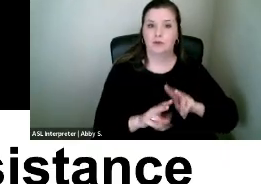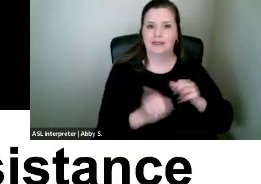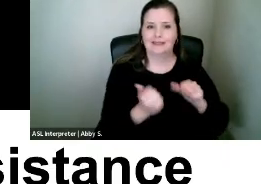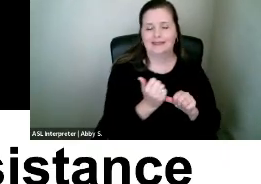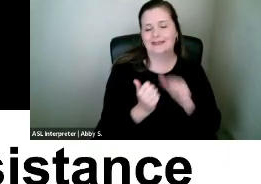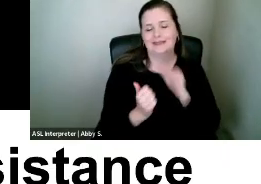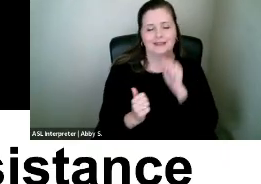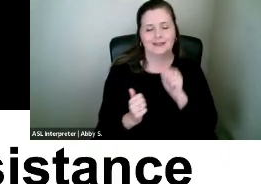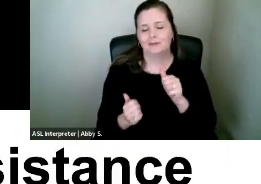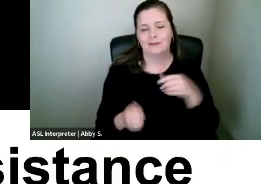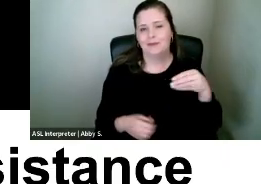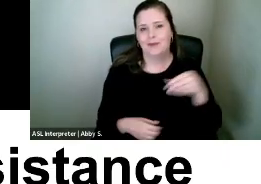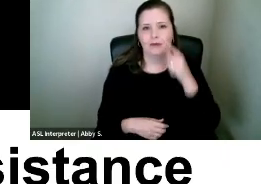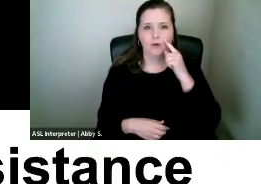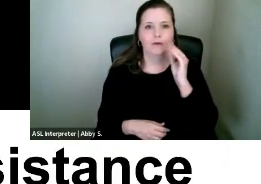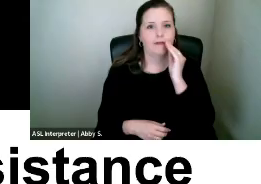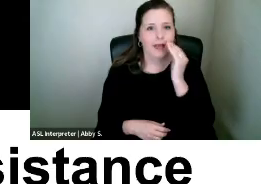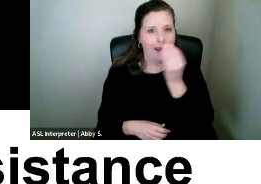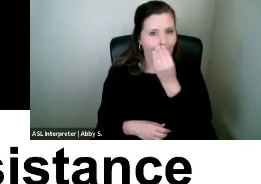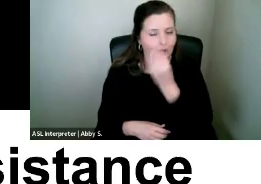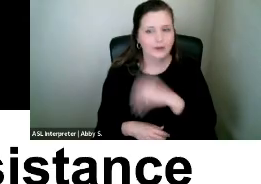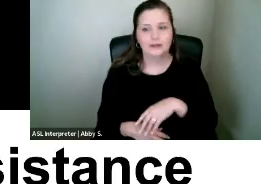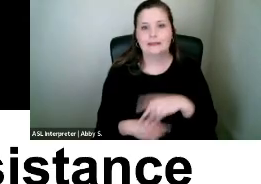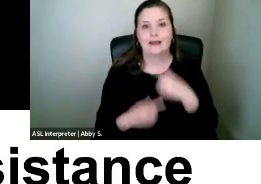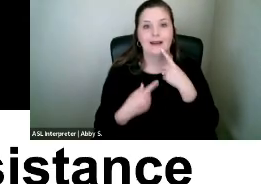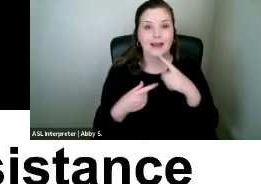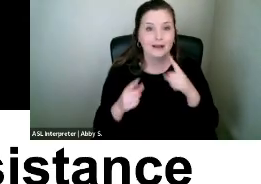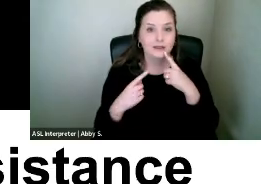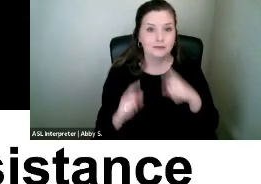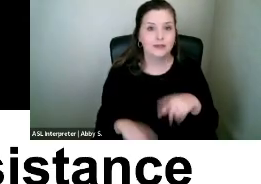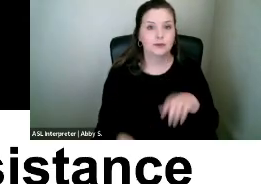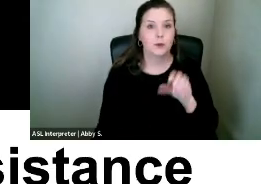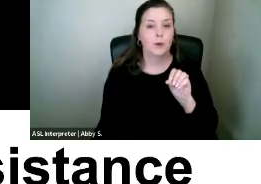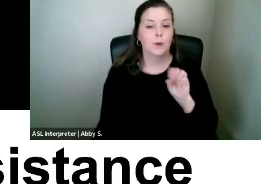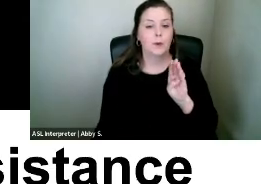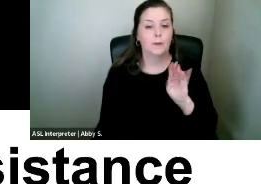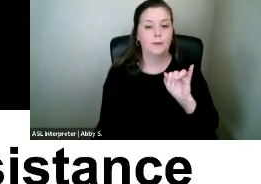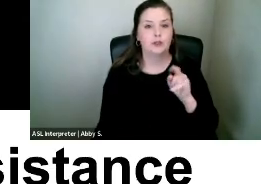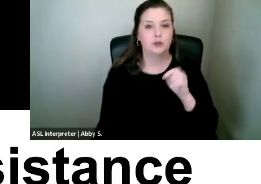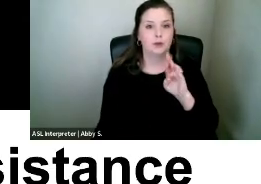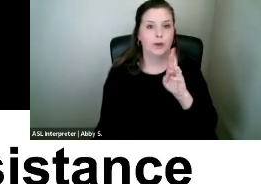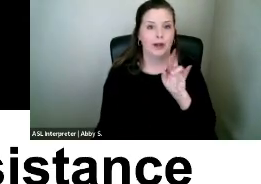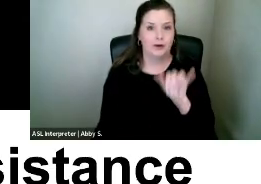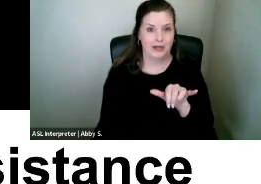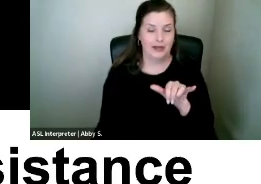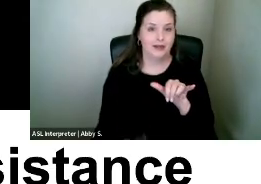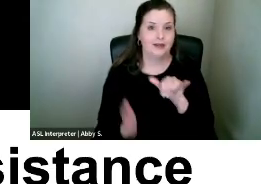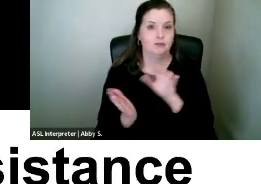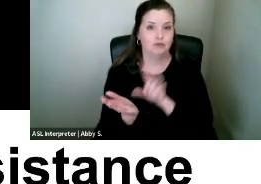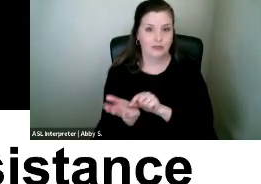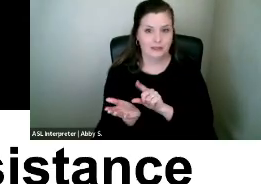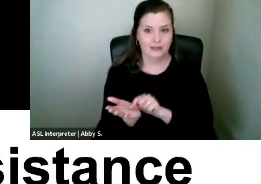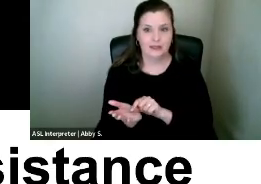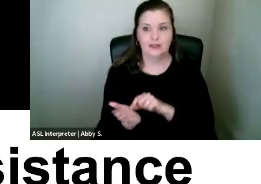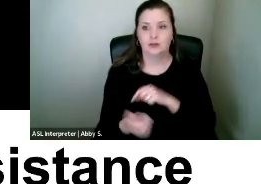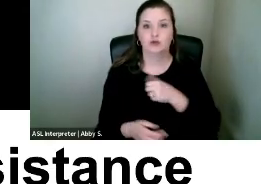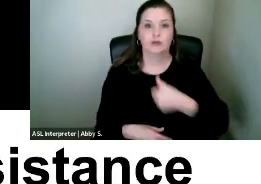flowers, announcements, transportation to services, or gratuities.